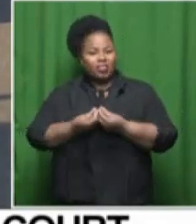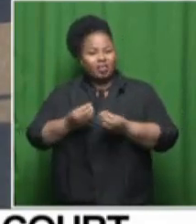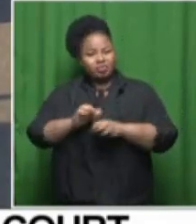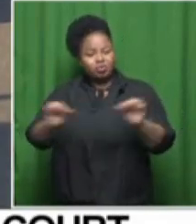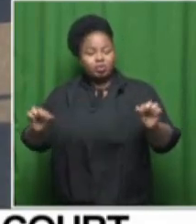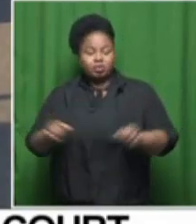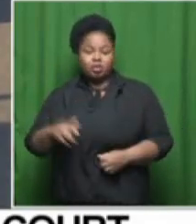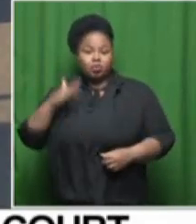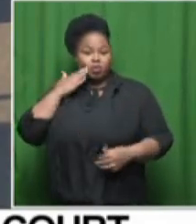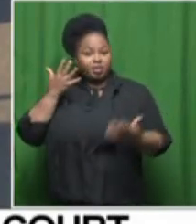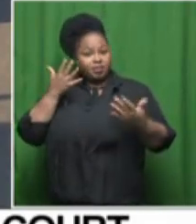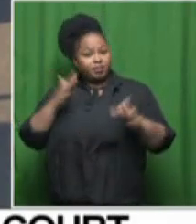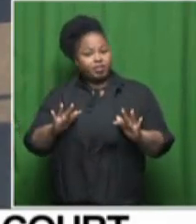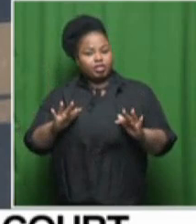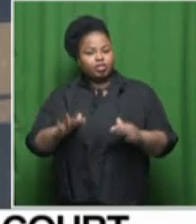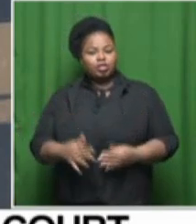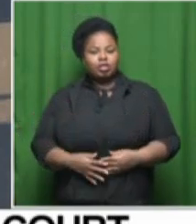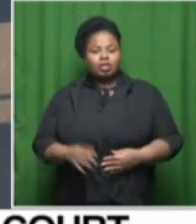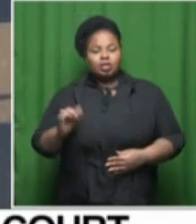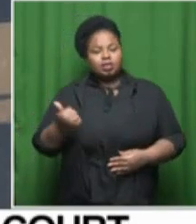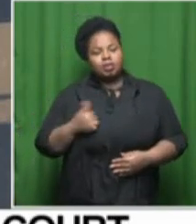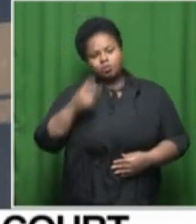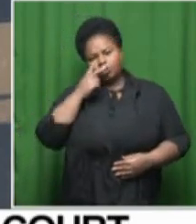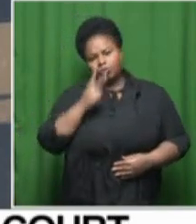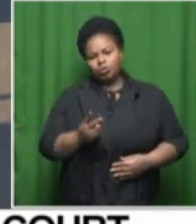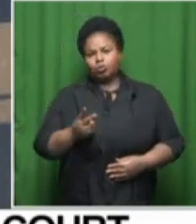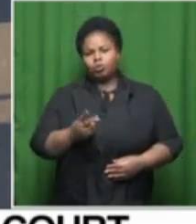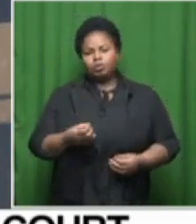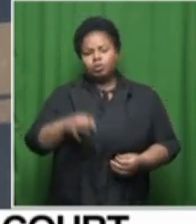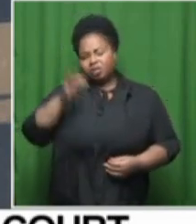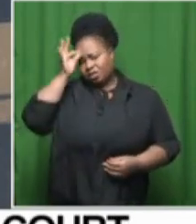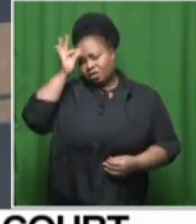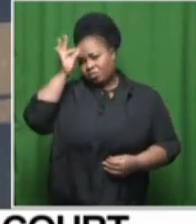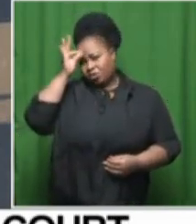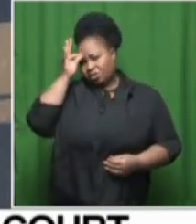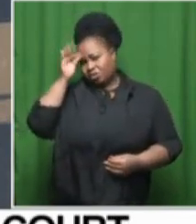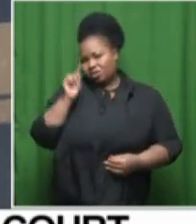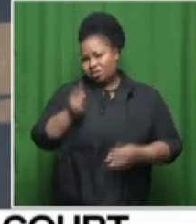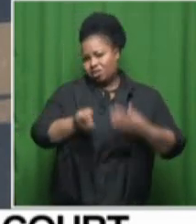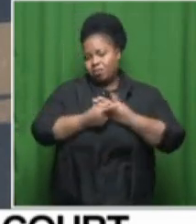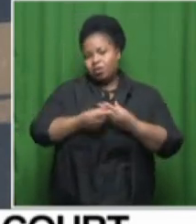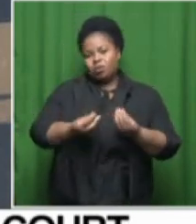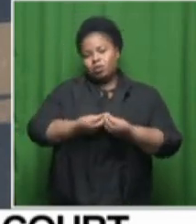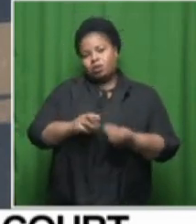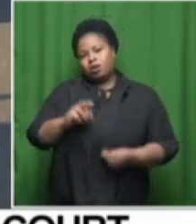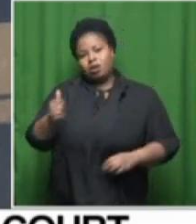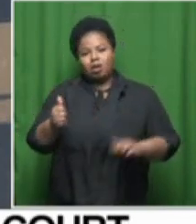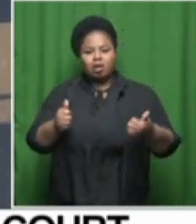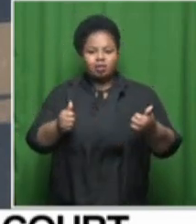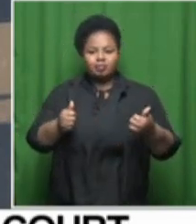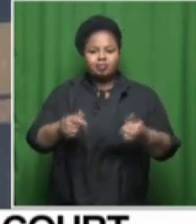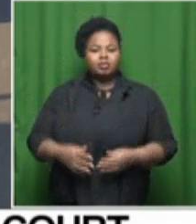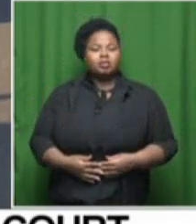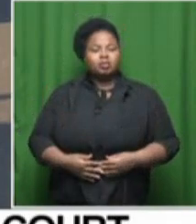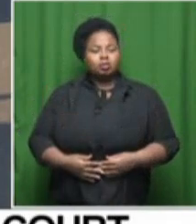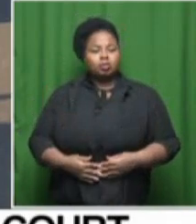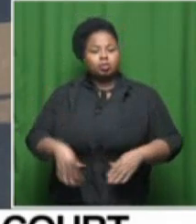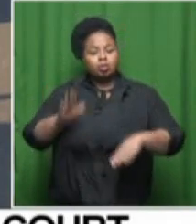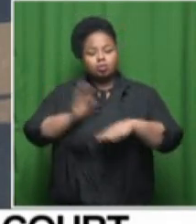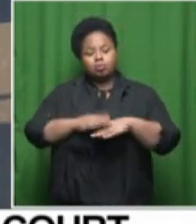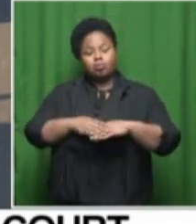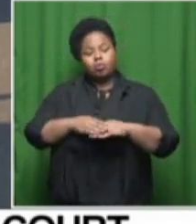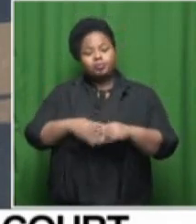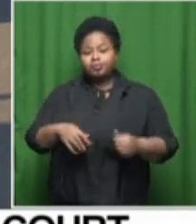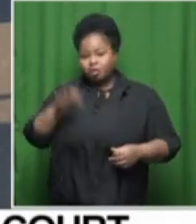that ordeal, we saw the mass arrests happening. Police, along with other law enforcement and extra